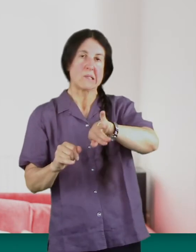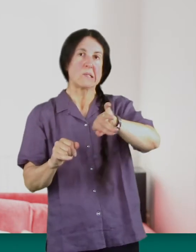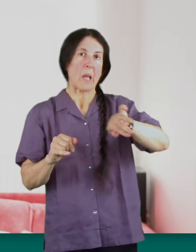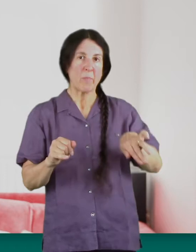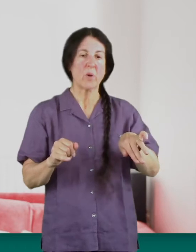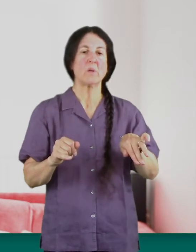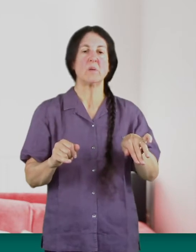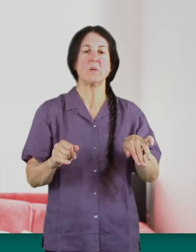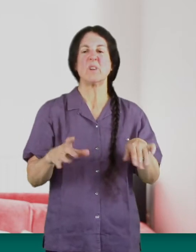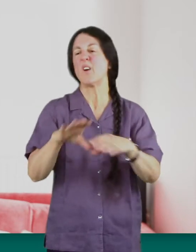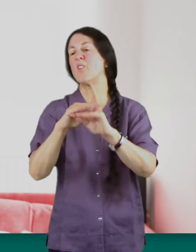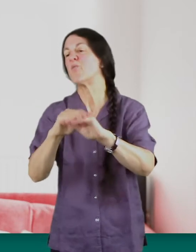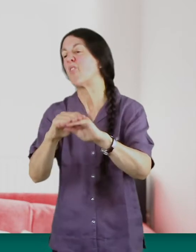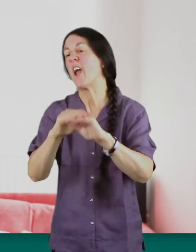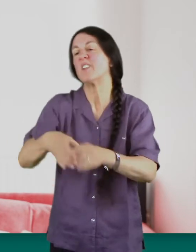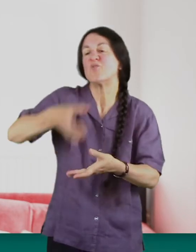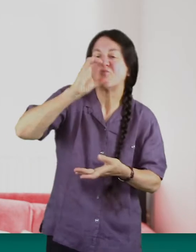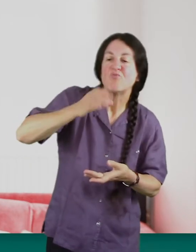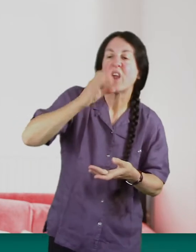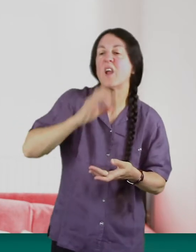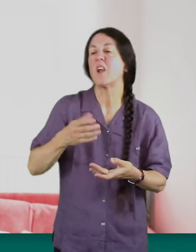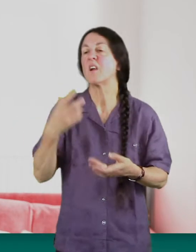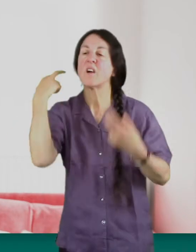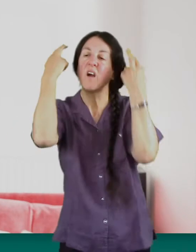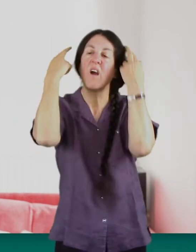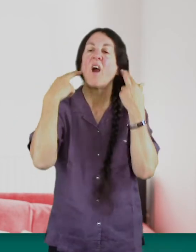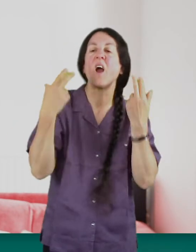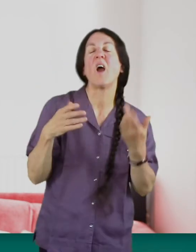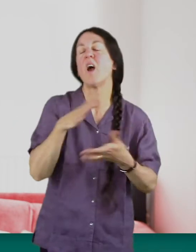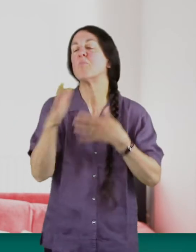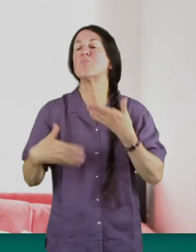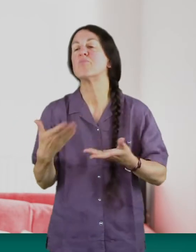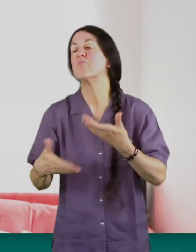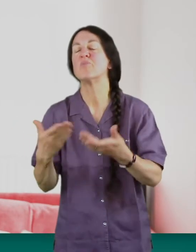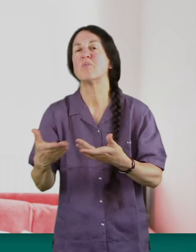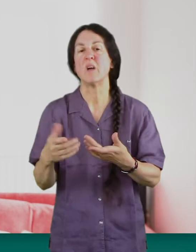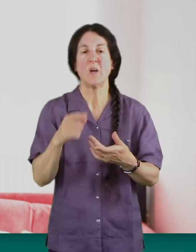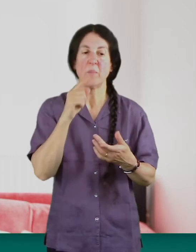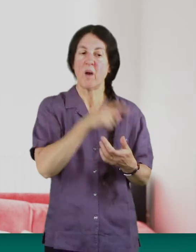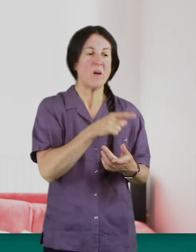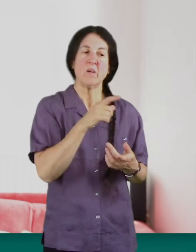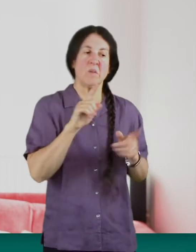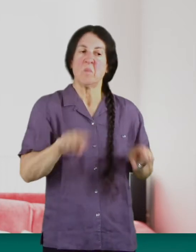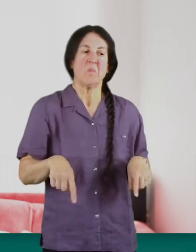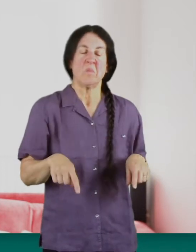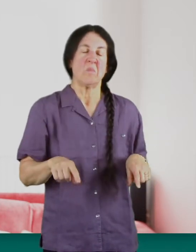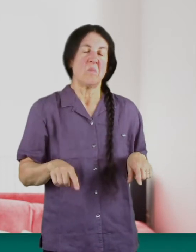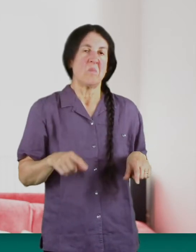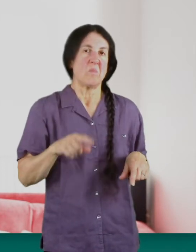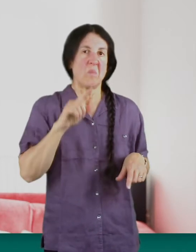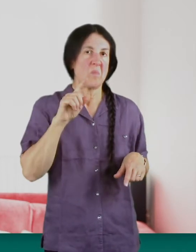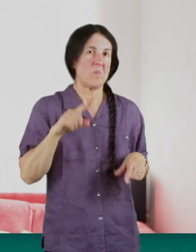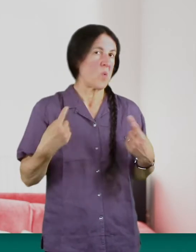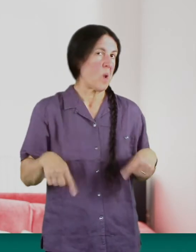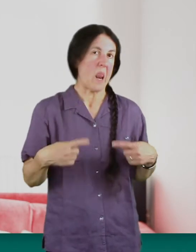yet everyone around him in his own people is like, I don't mind. What are you talking about?